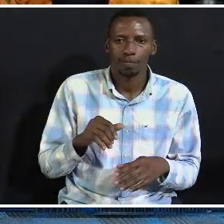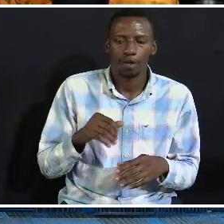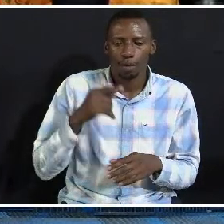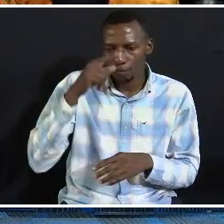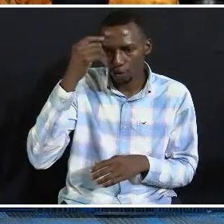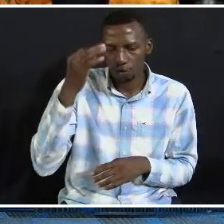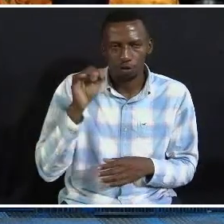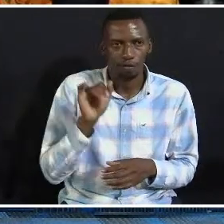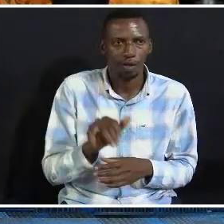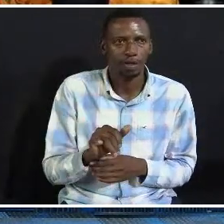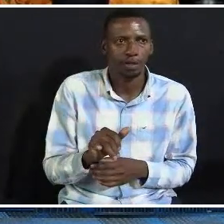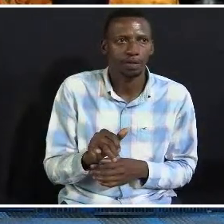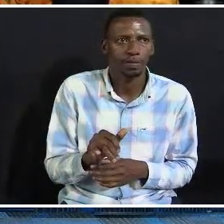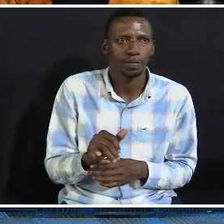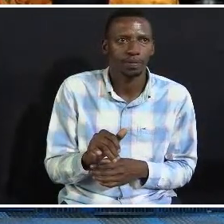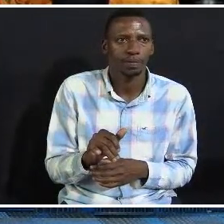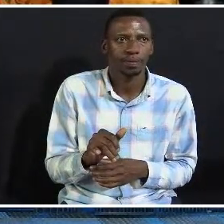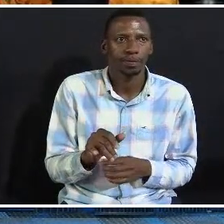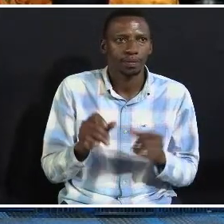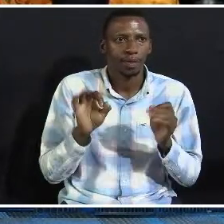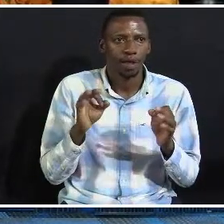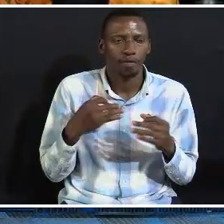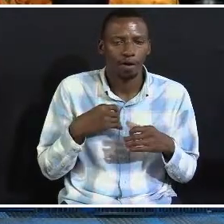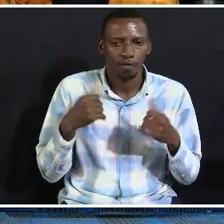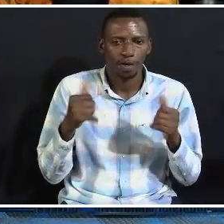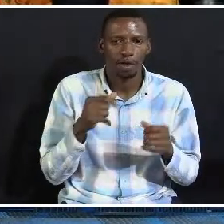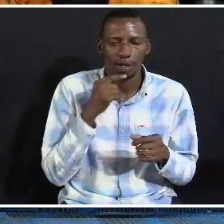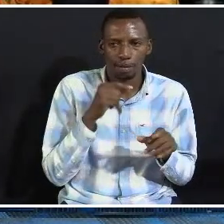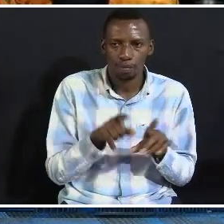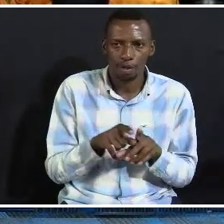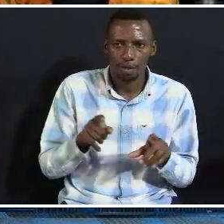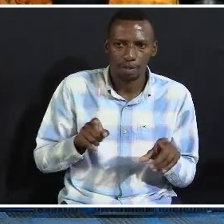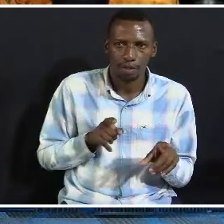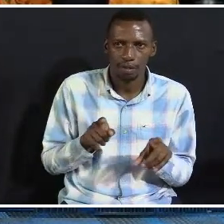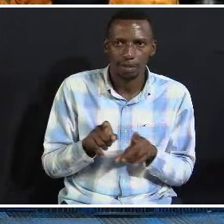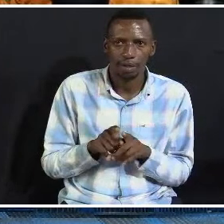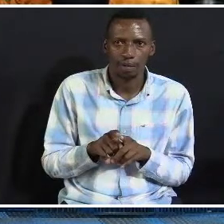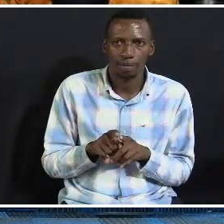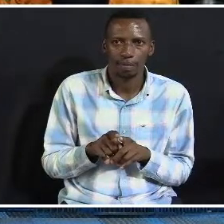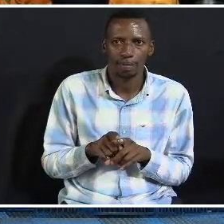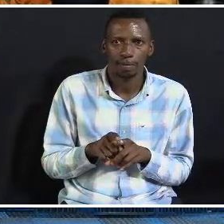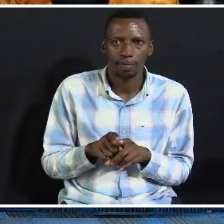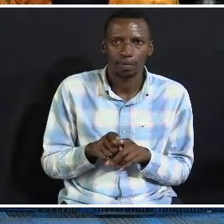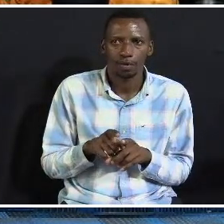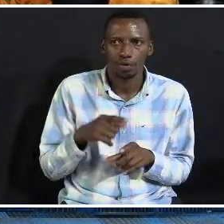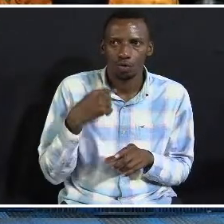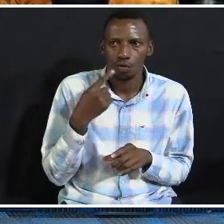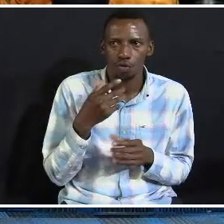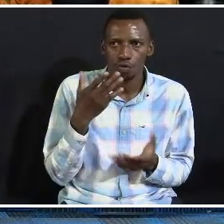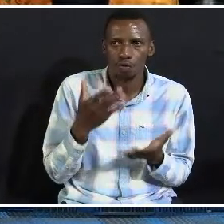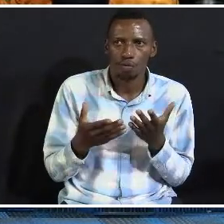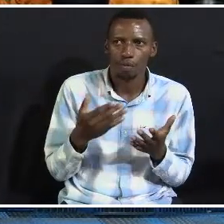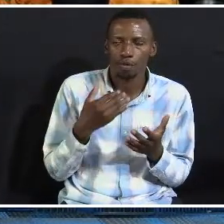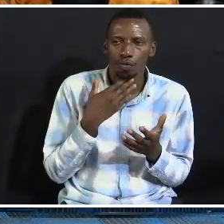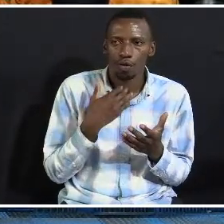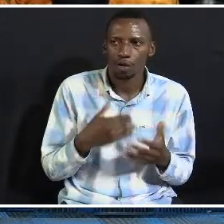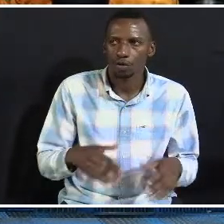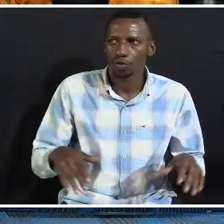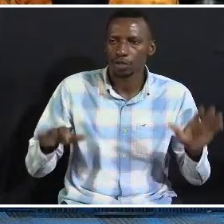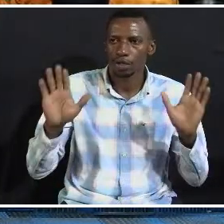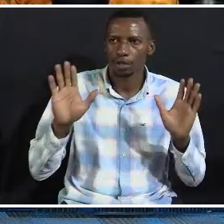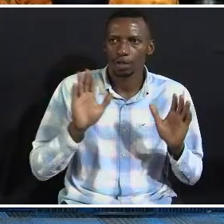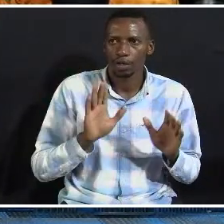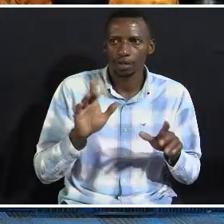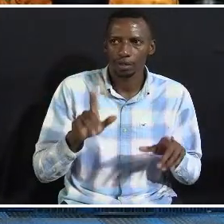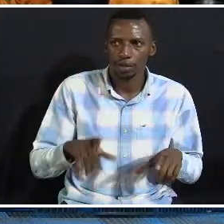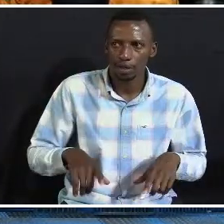note, if there is one of our brothers or sisters who could wish to surrender his life